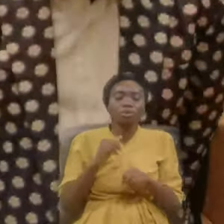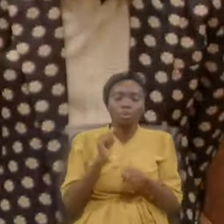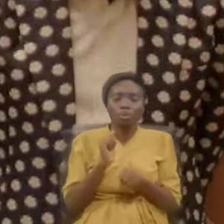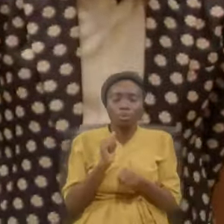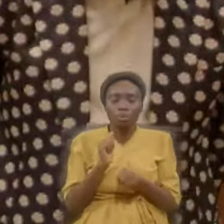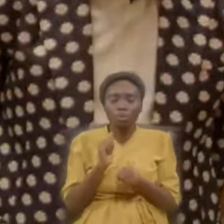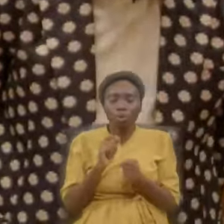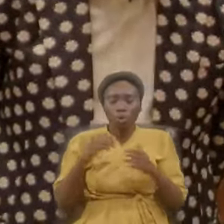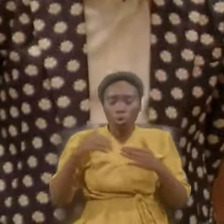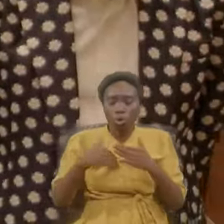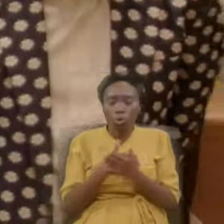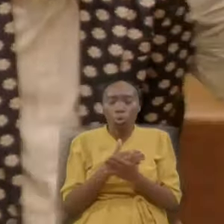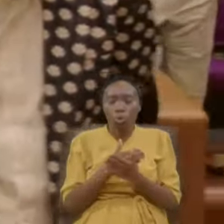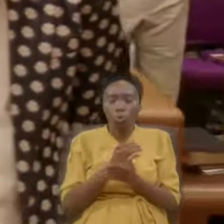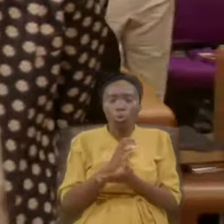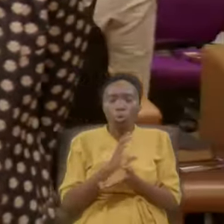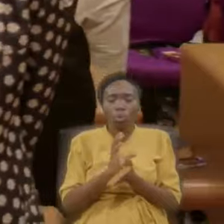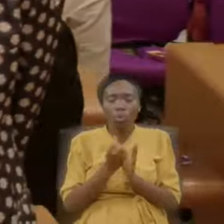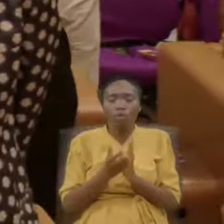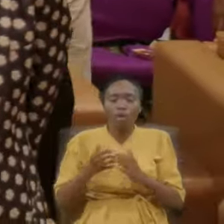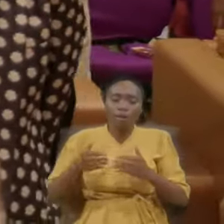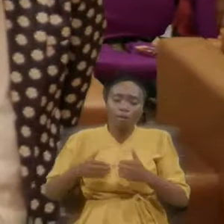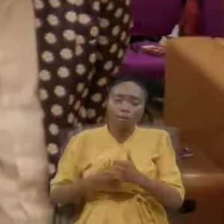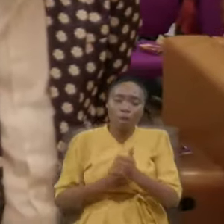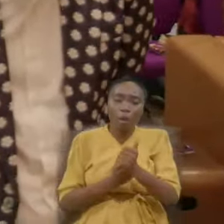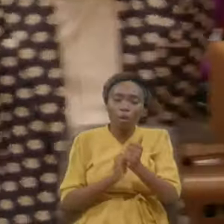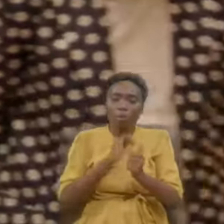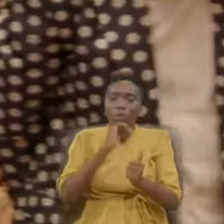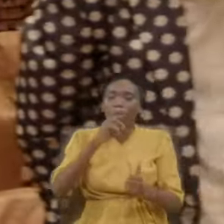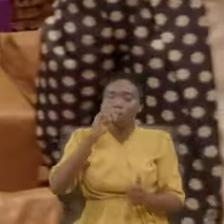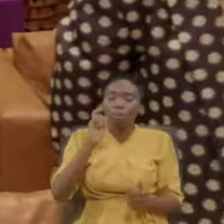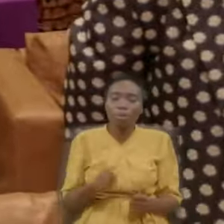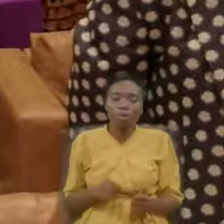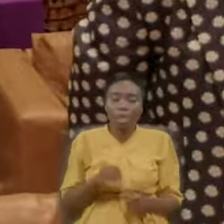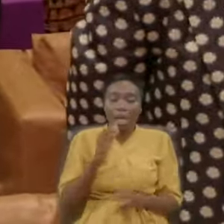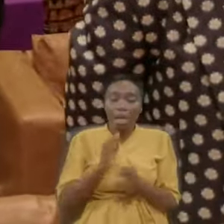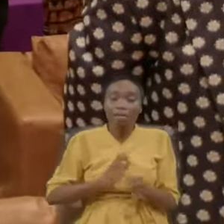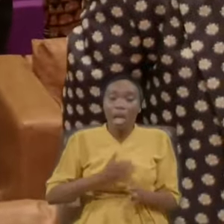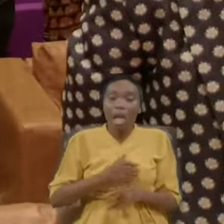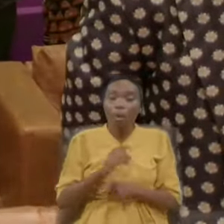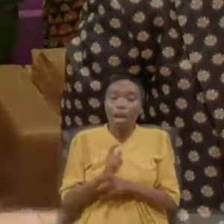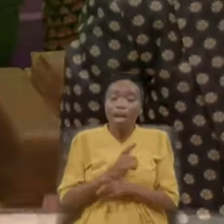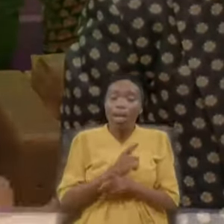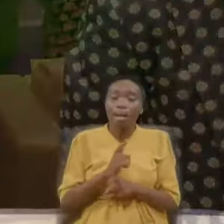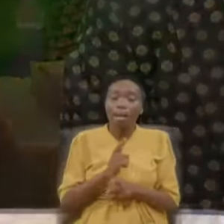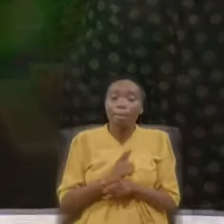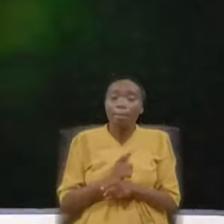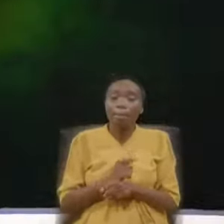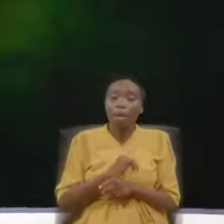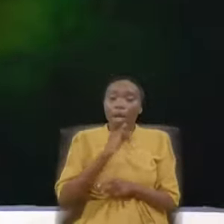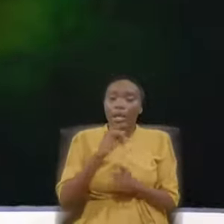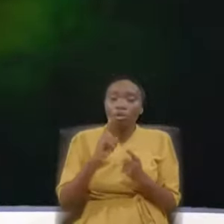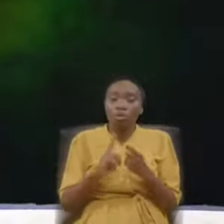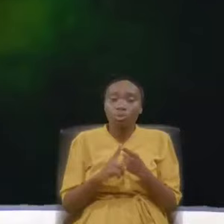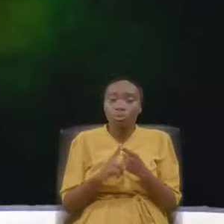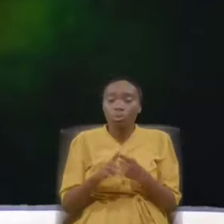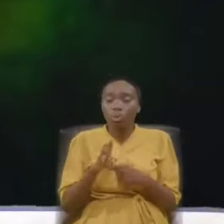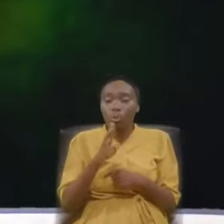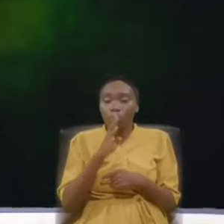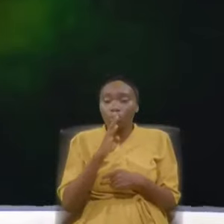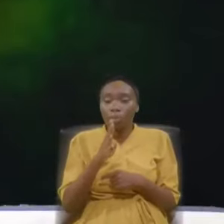converts. Follow up is a must if our labor is to